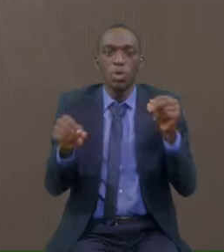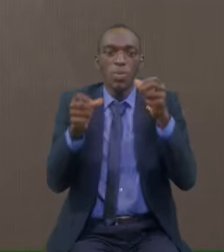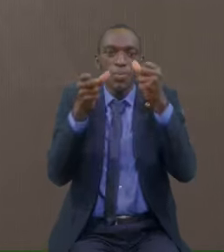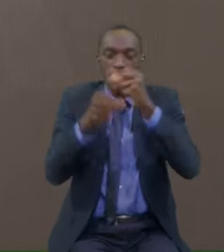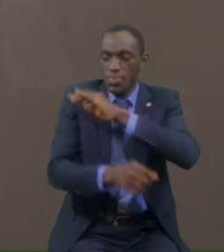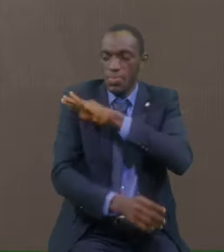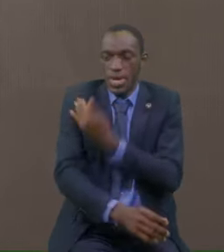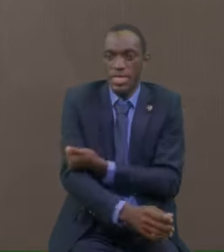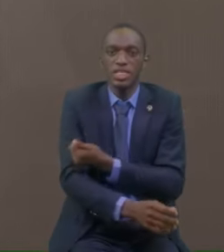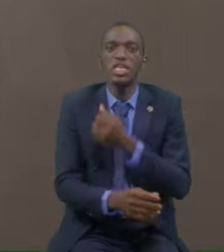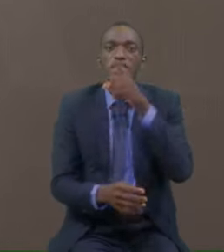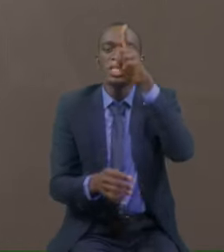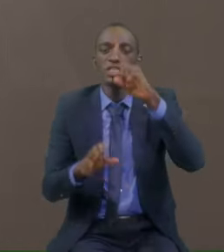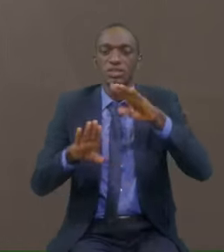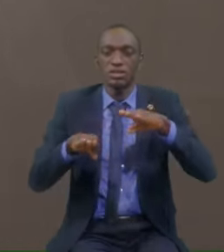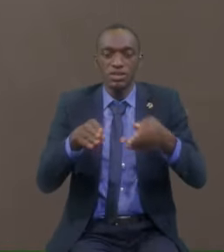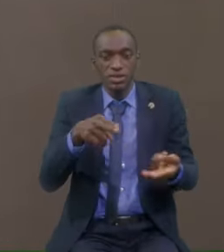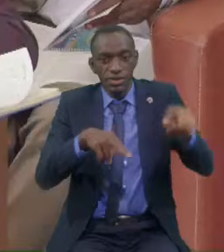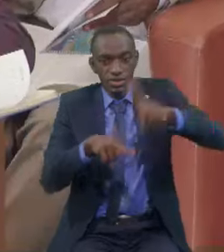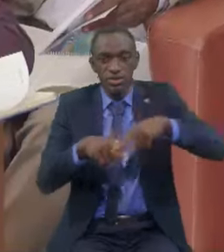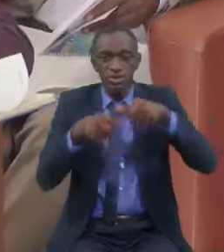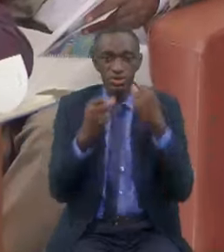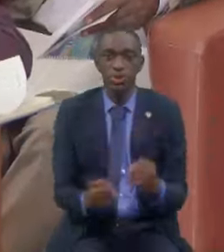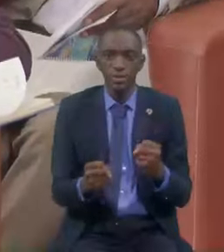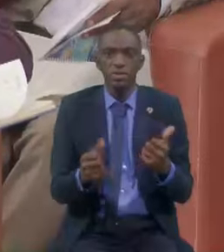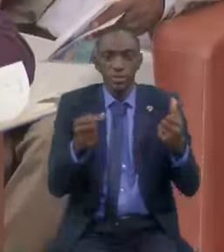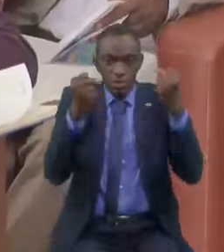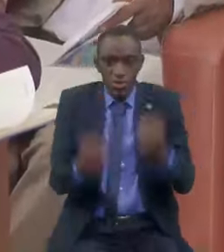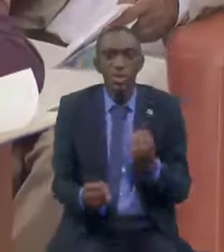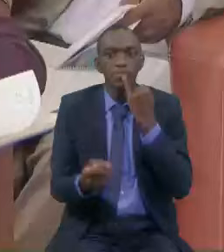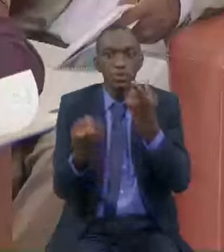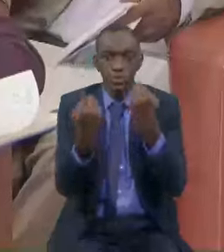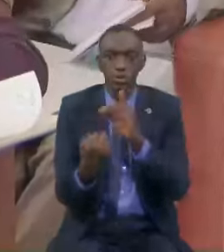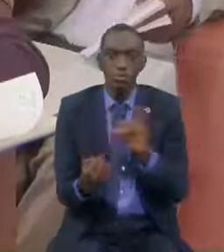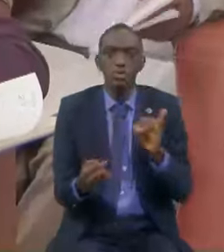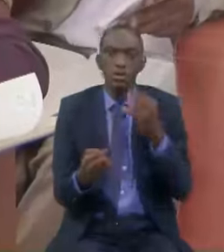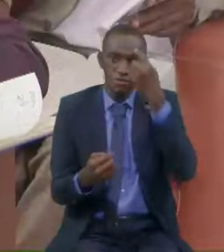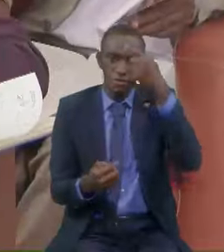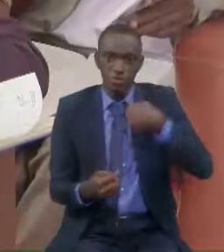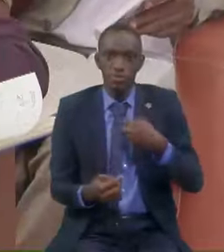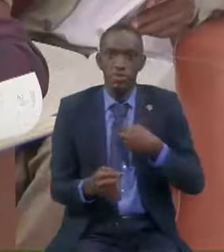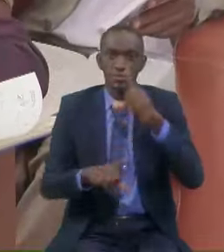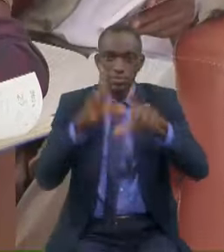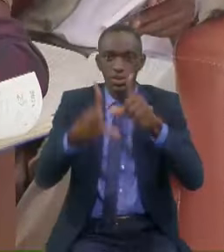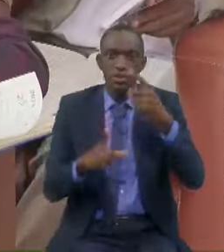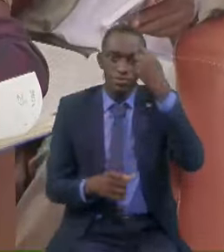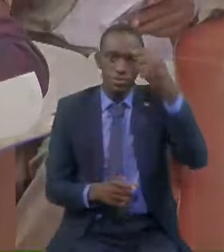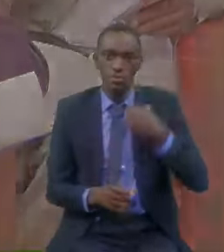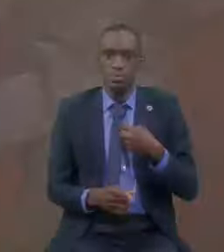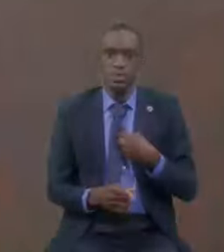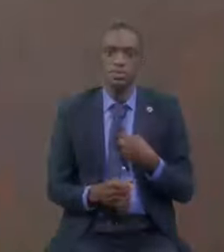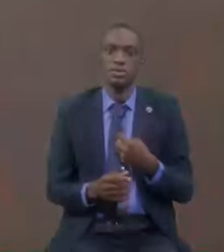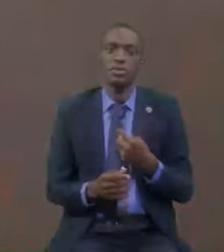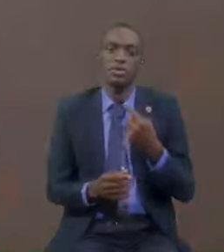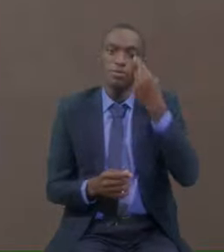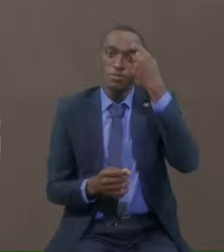increases strength. Strength is coming. For me. For me. For me,